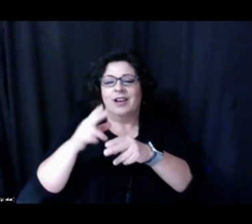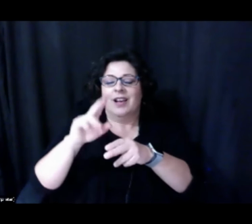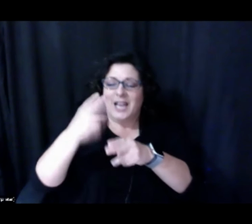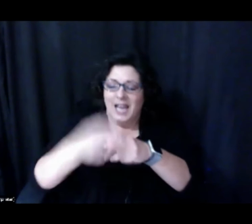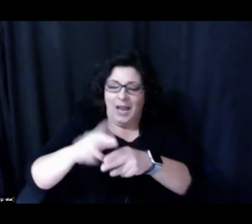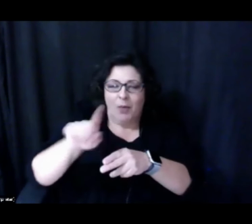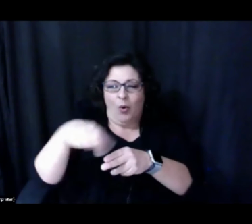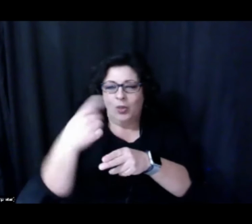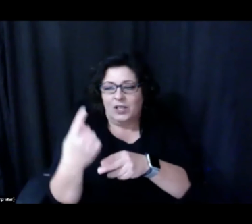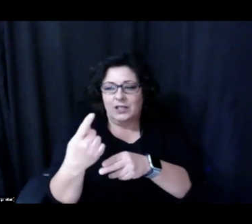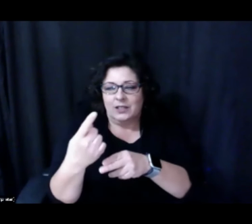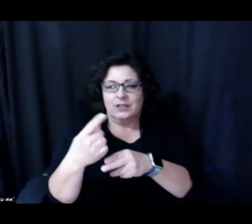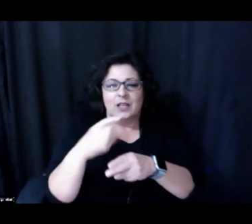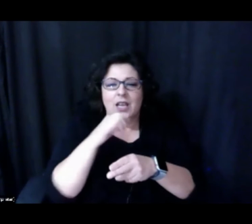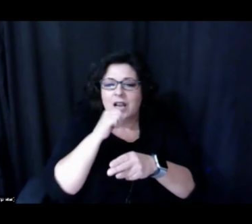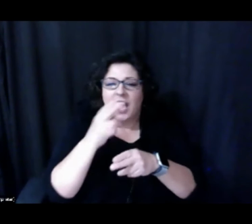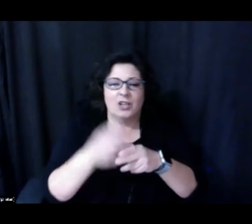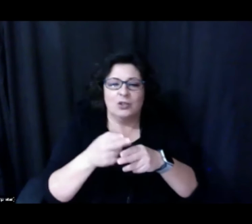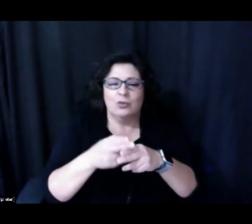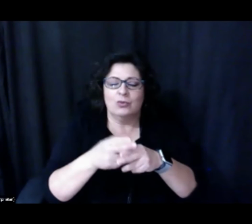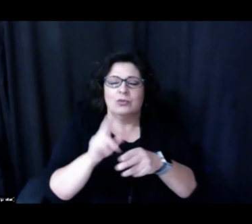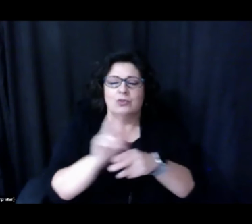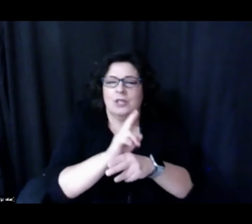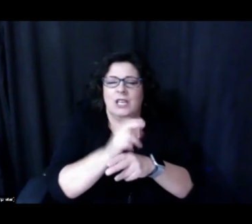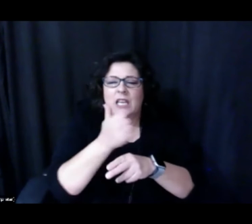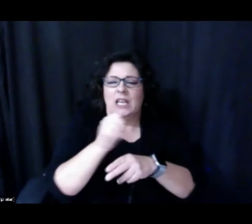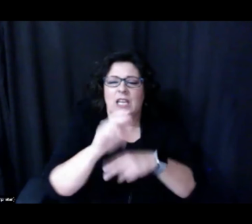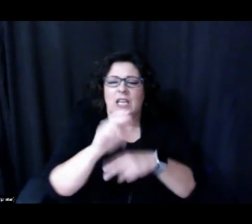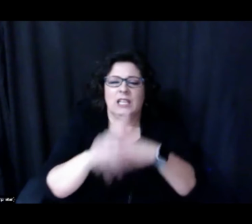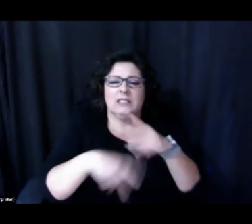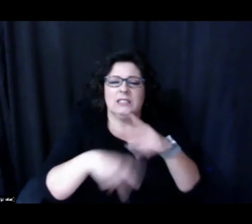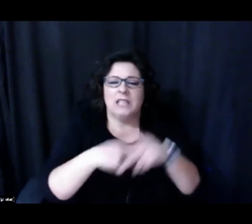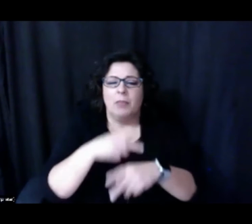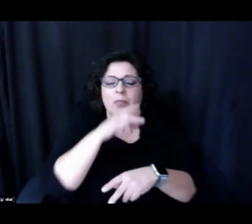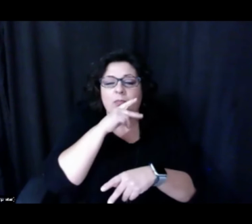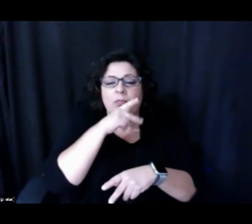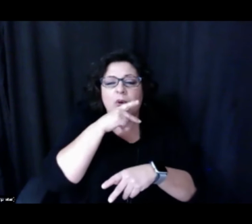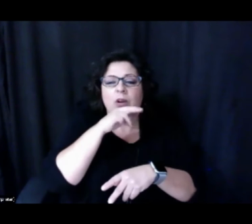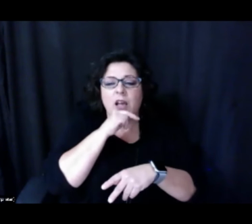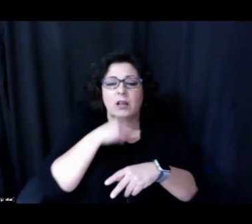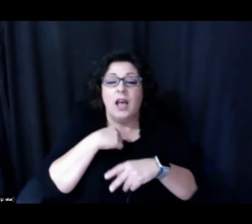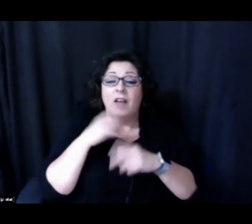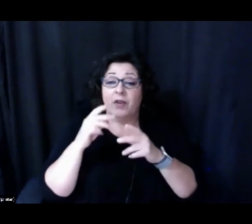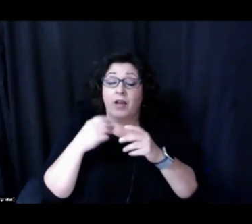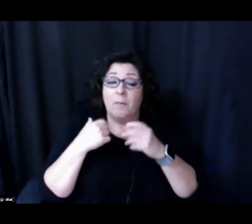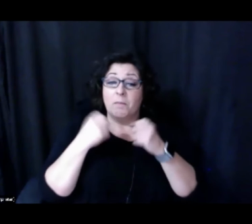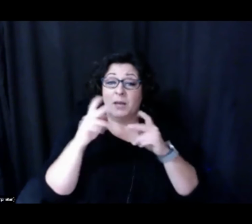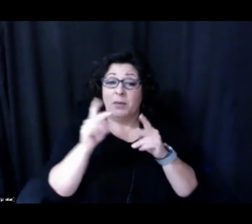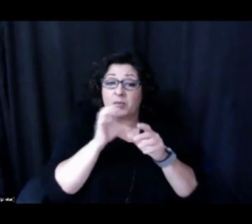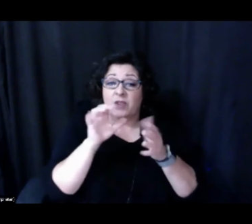name and not use any pronouns. And I also have met folks who've done that.